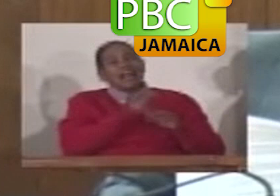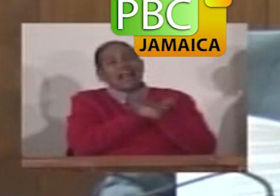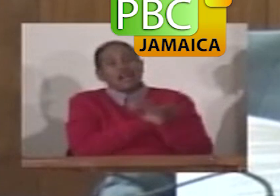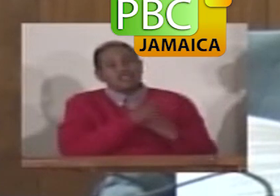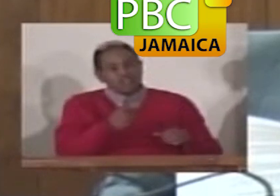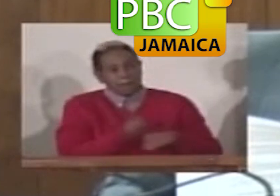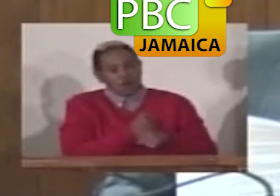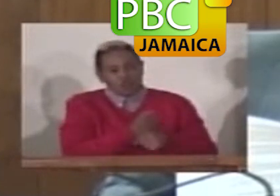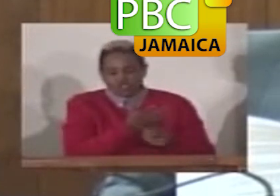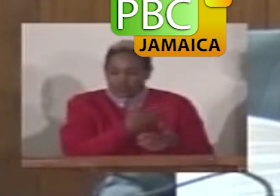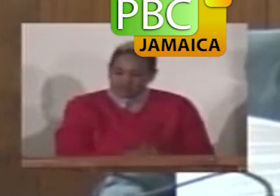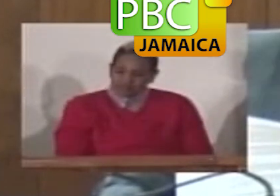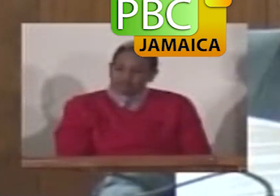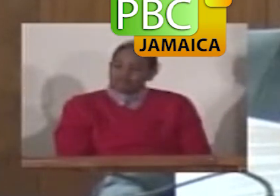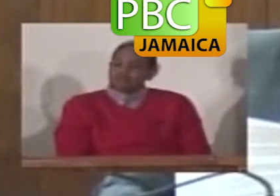production.